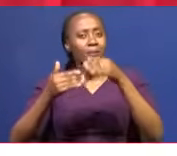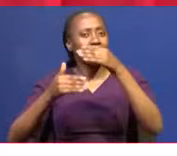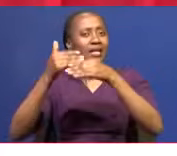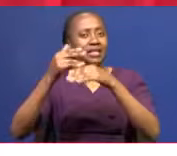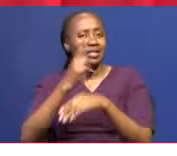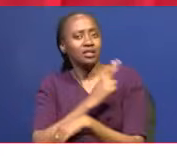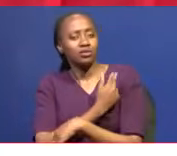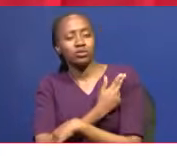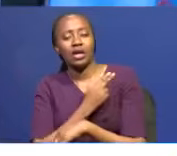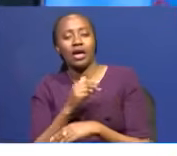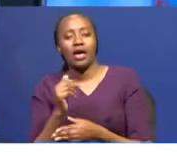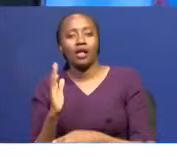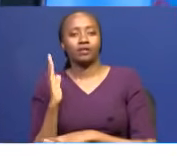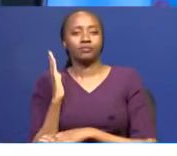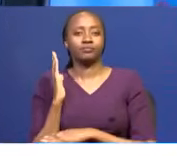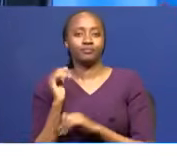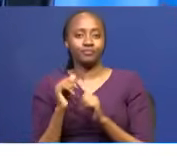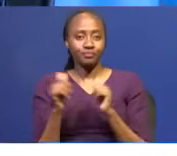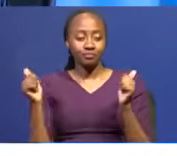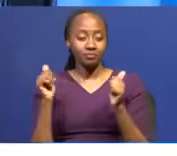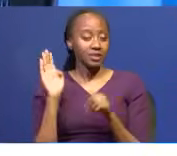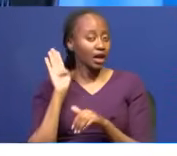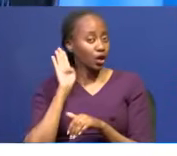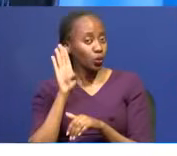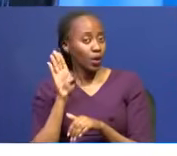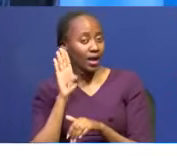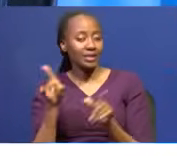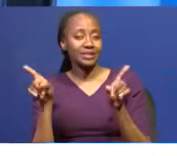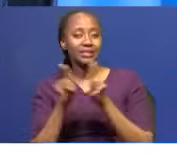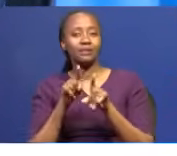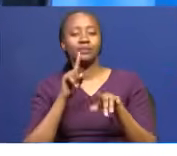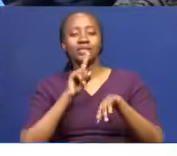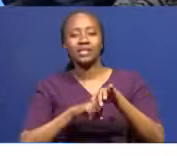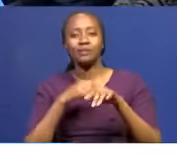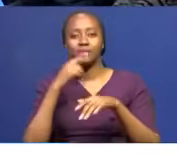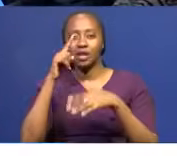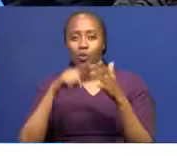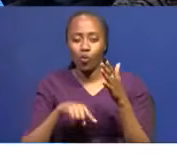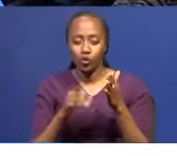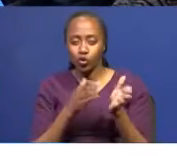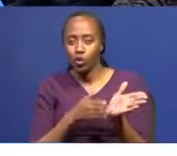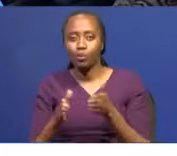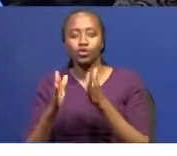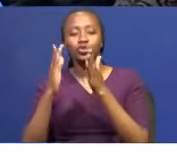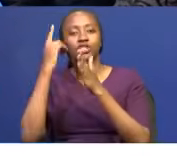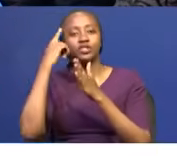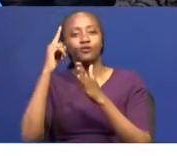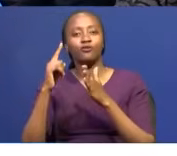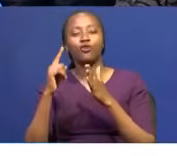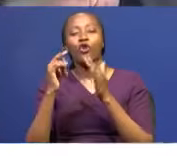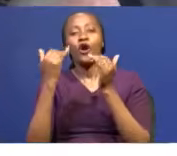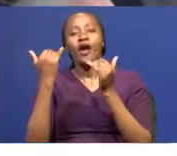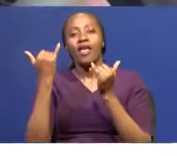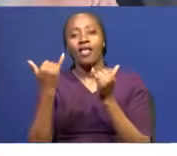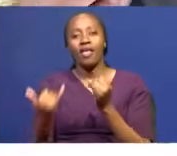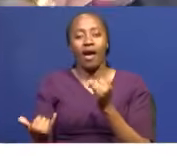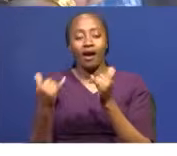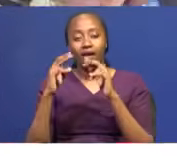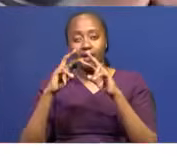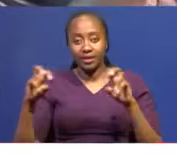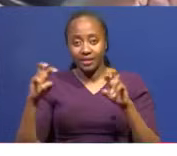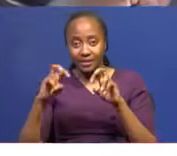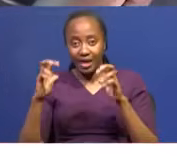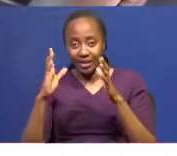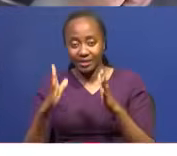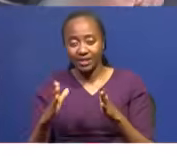enhancing our security. Duale has also noted that the facility will offer opportunities for young Kenyan researchers, hence boost the manpower